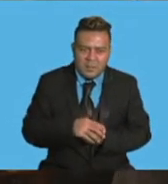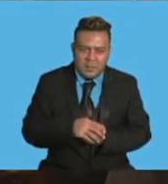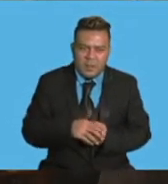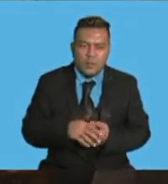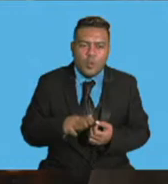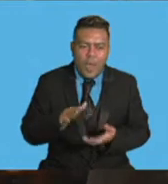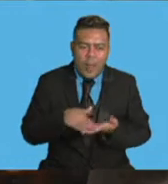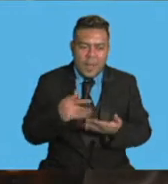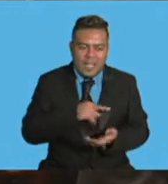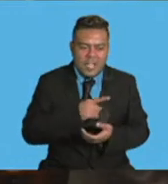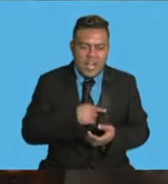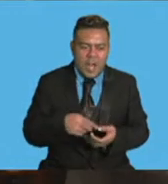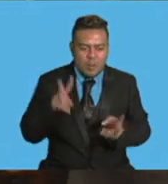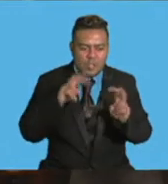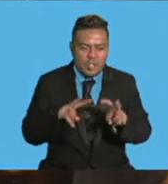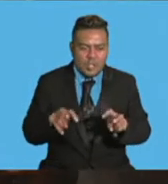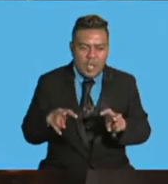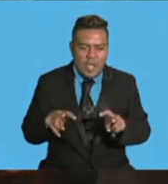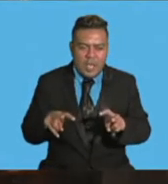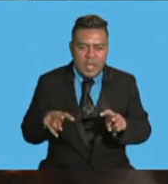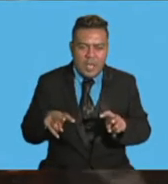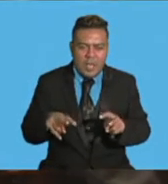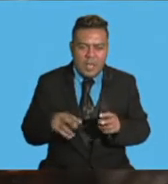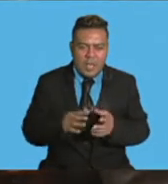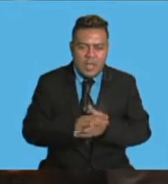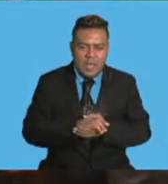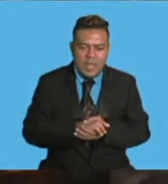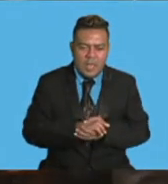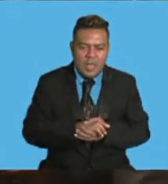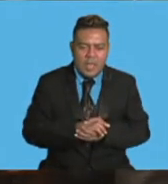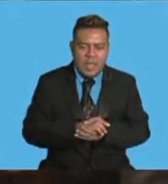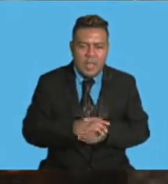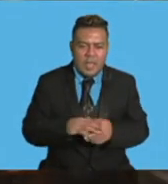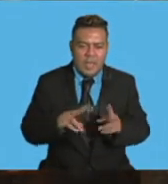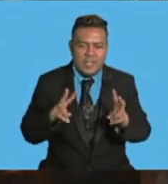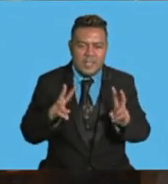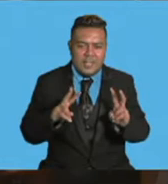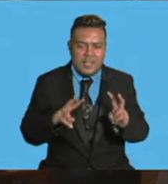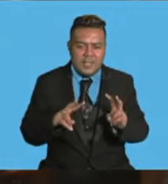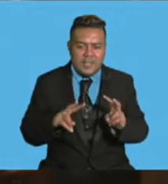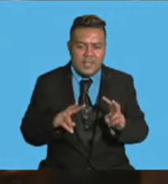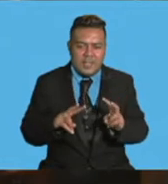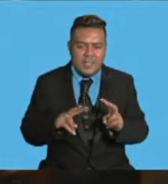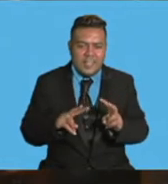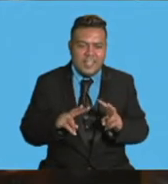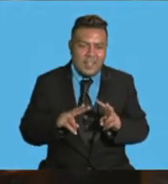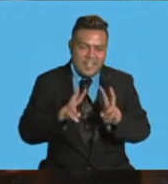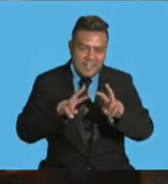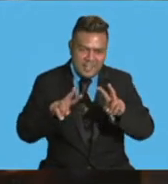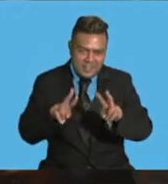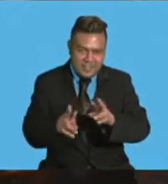and rescue operations within the 6.3 million square kilometers that I have